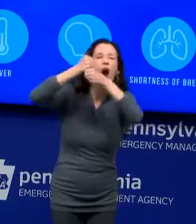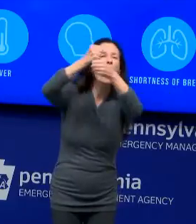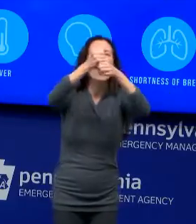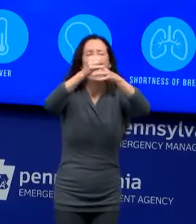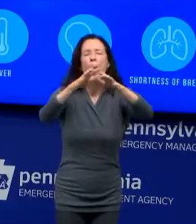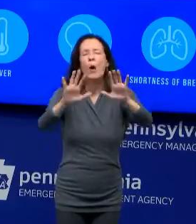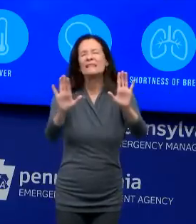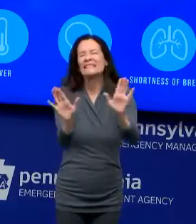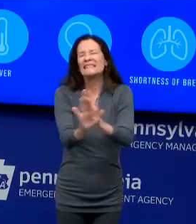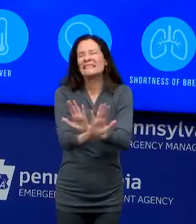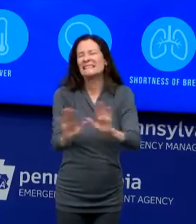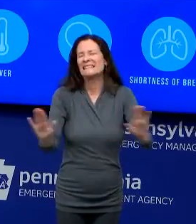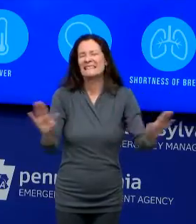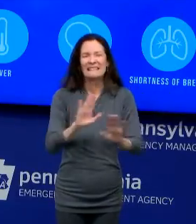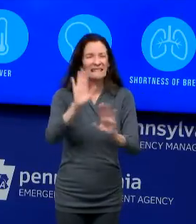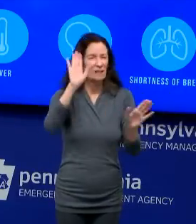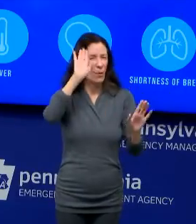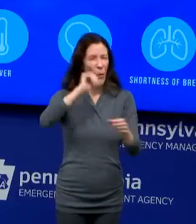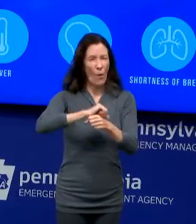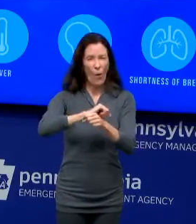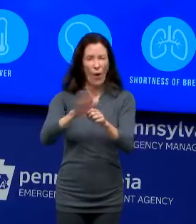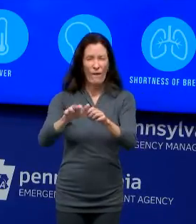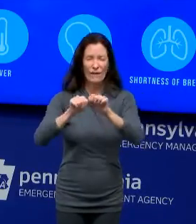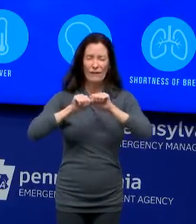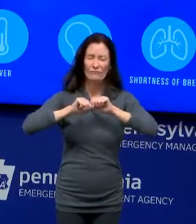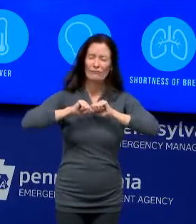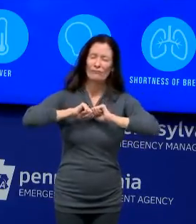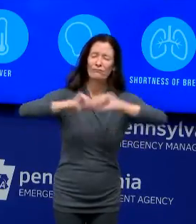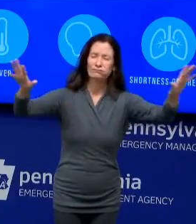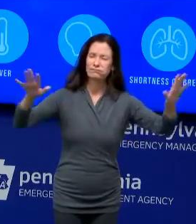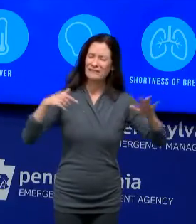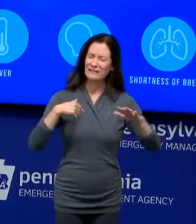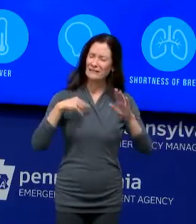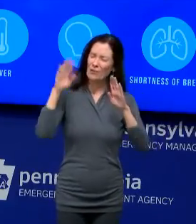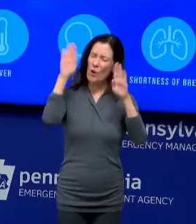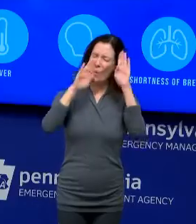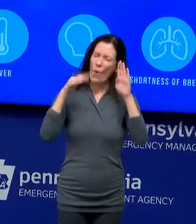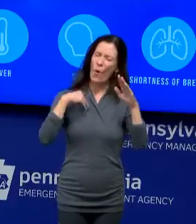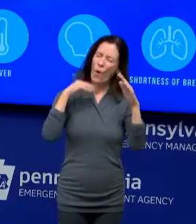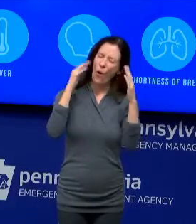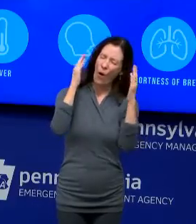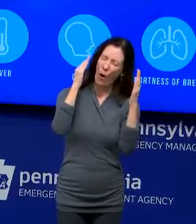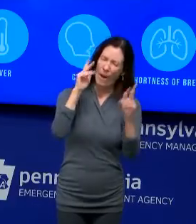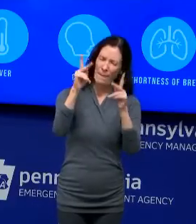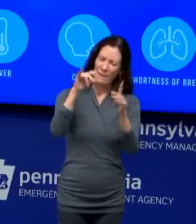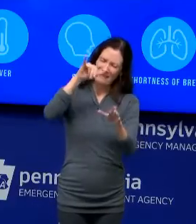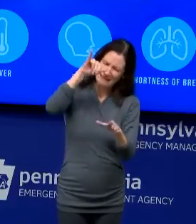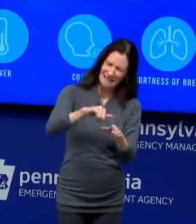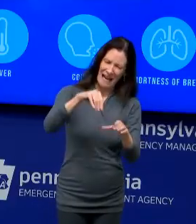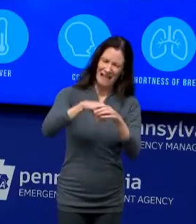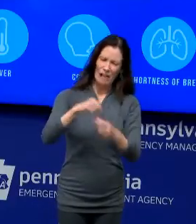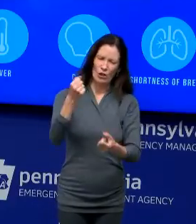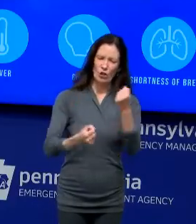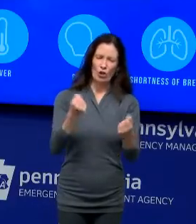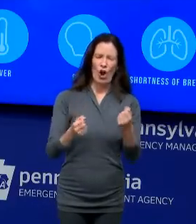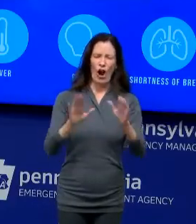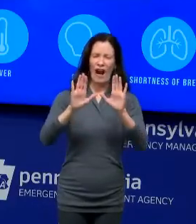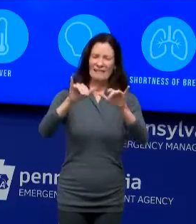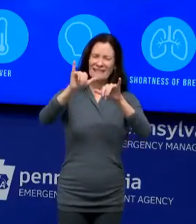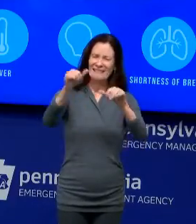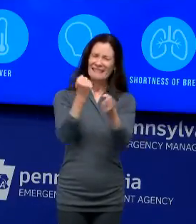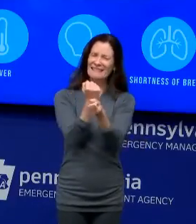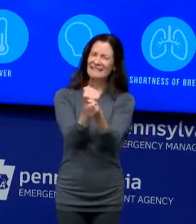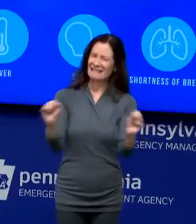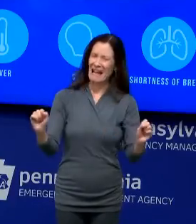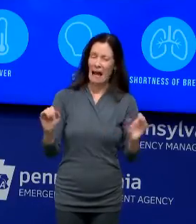those people. From WBRE, are nursing homes required to notify county coroners and the Department of Health